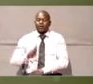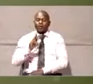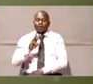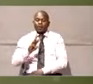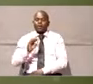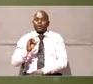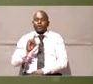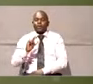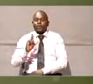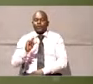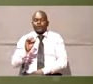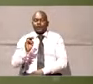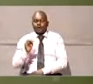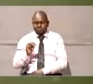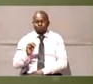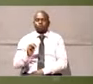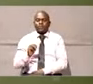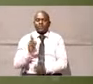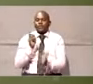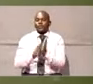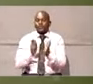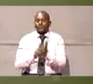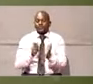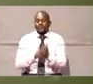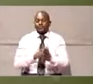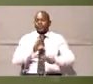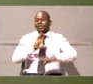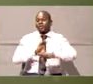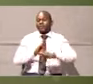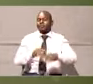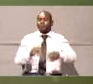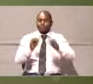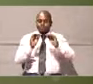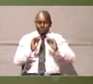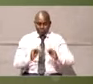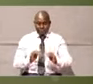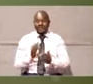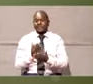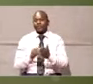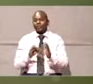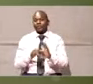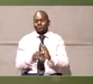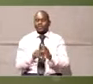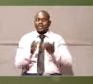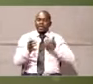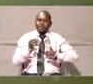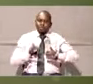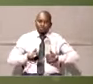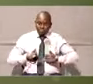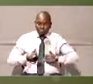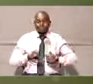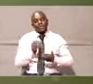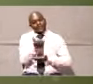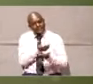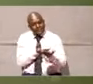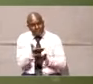Ongeng there. He is the Provisional Secretary. Some of the issues that are quite interesting there is the